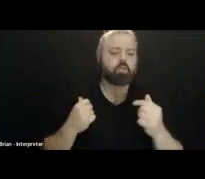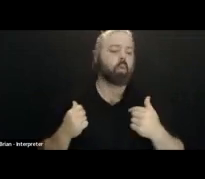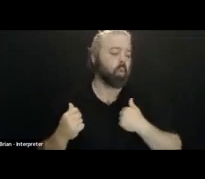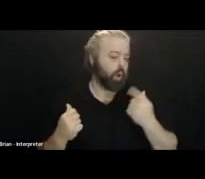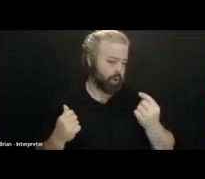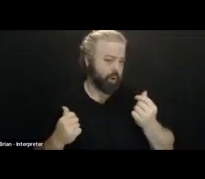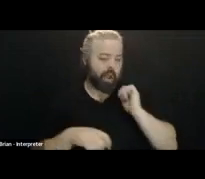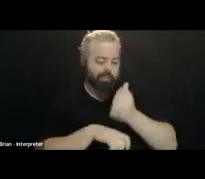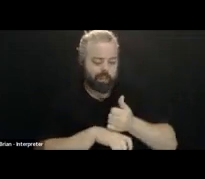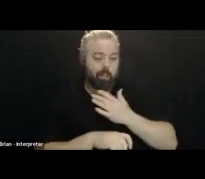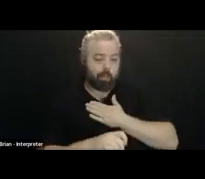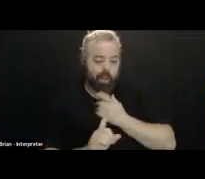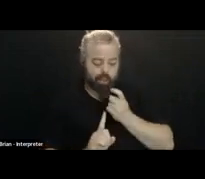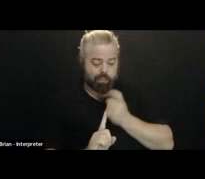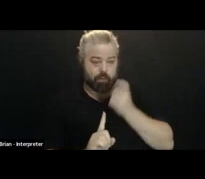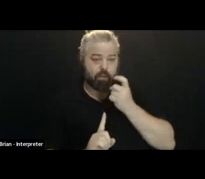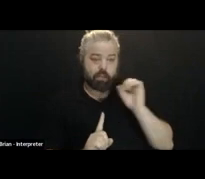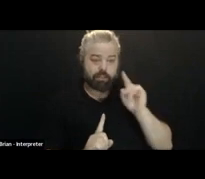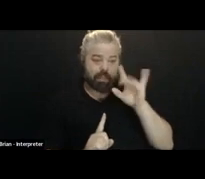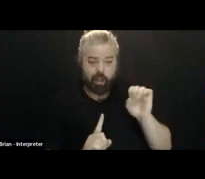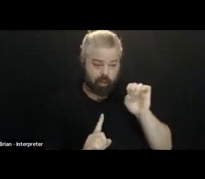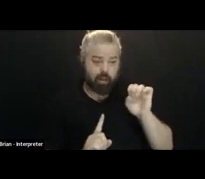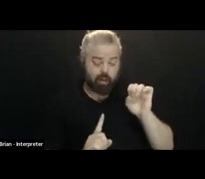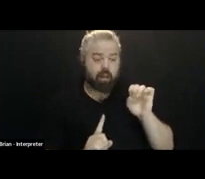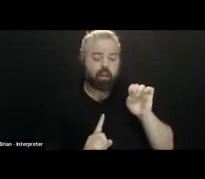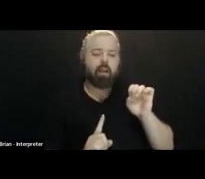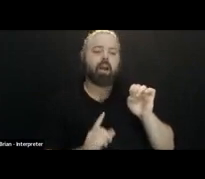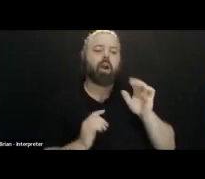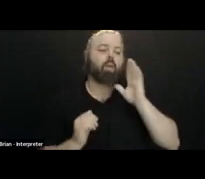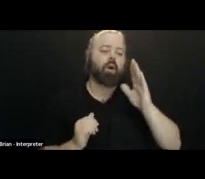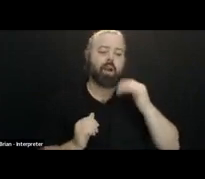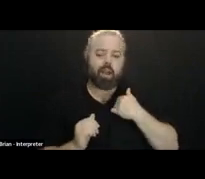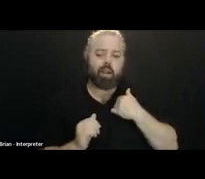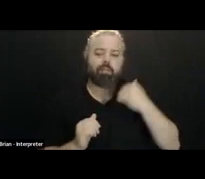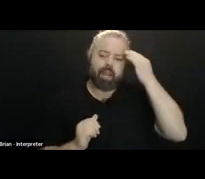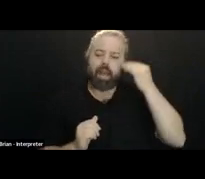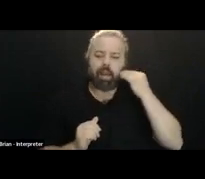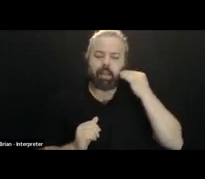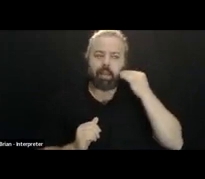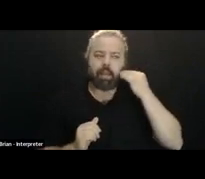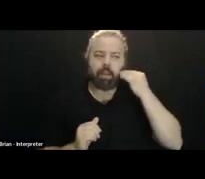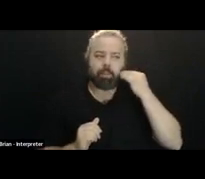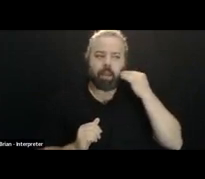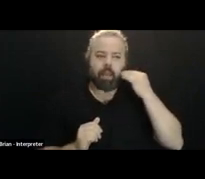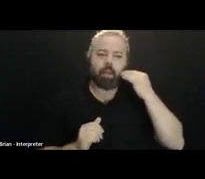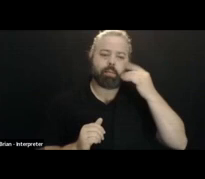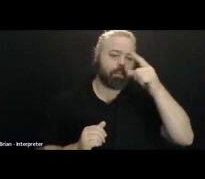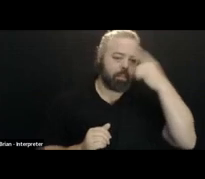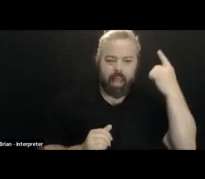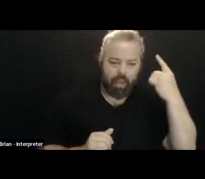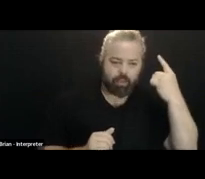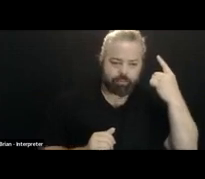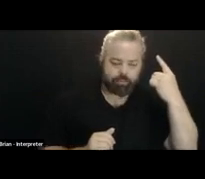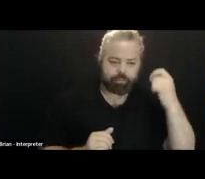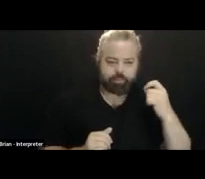my default style settings to have my headings be in black font.